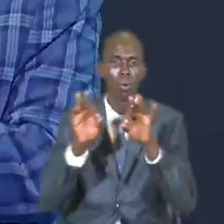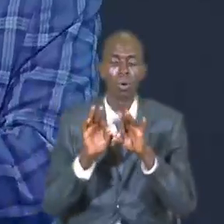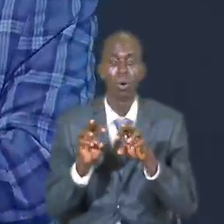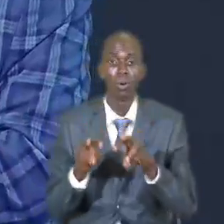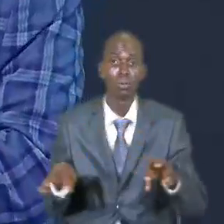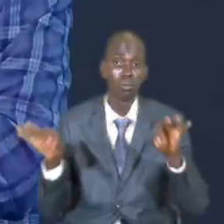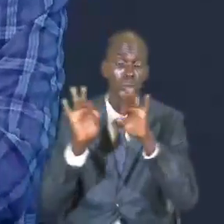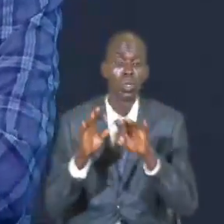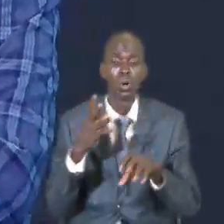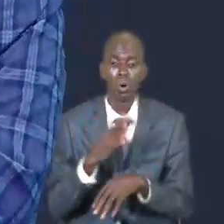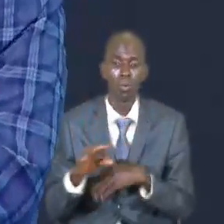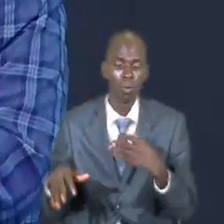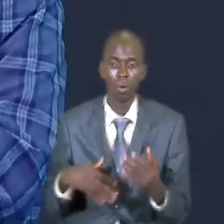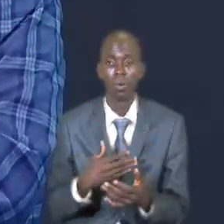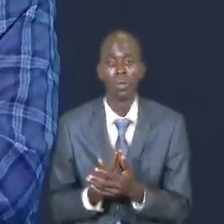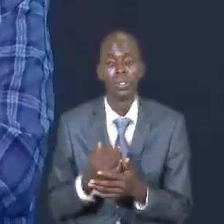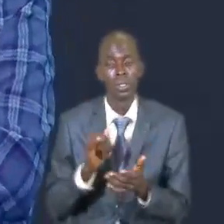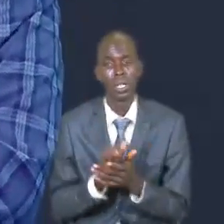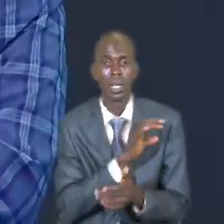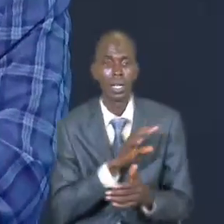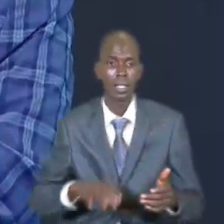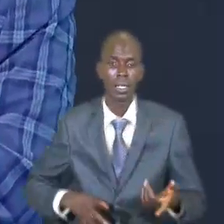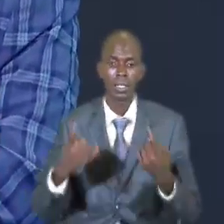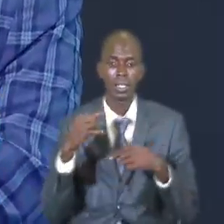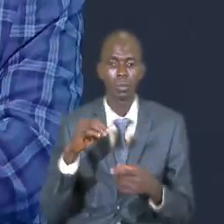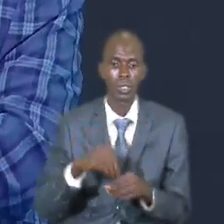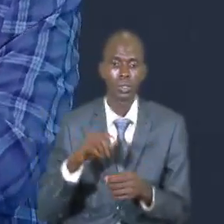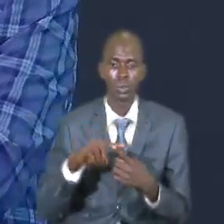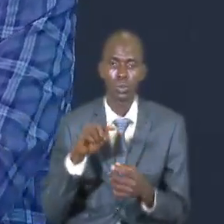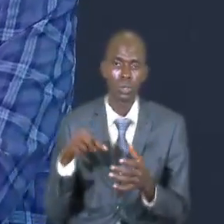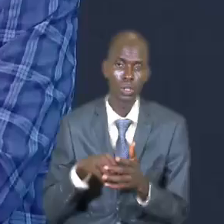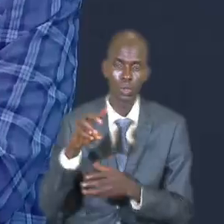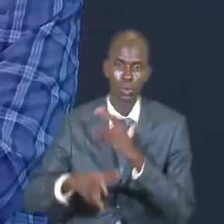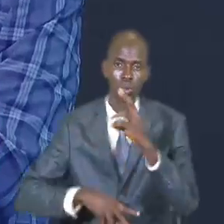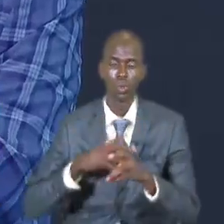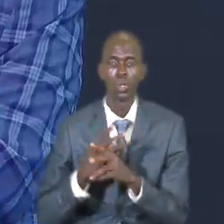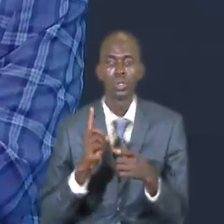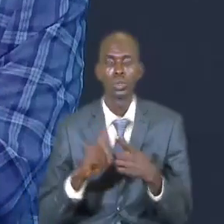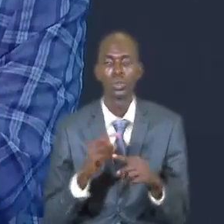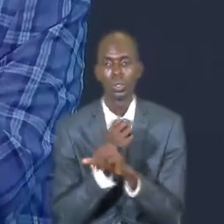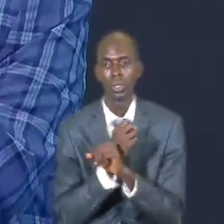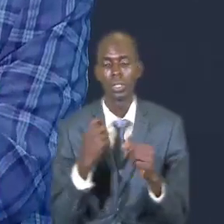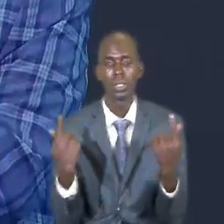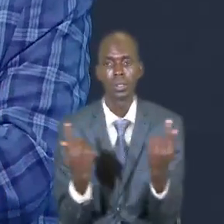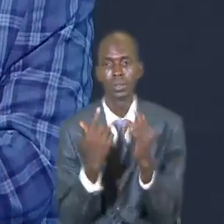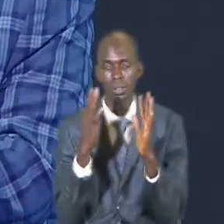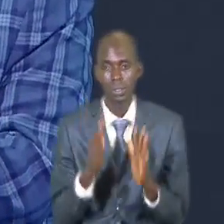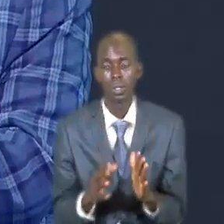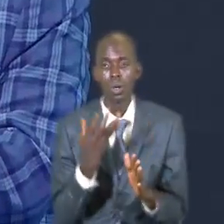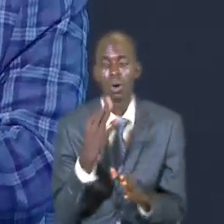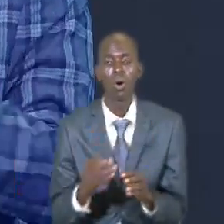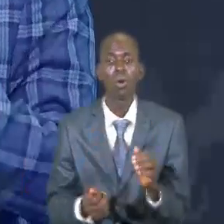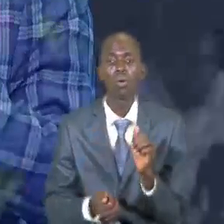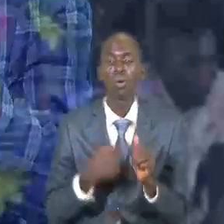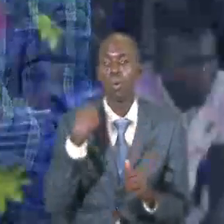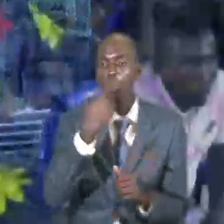into this world to save sinners, of whom I am chief. He